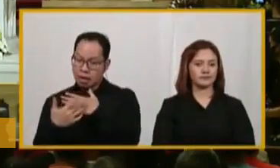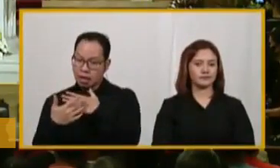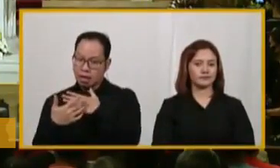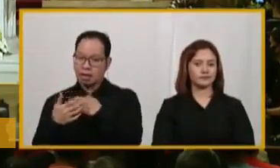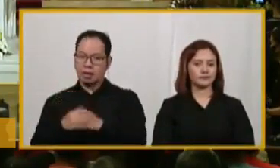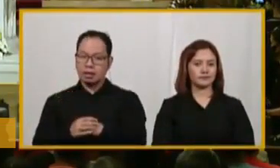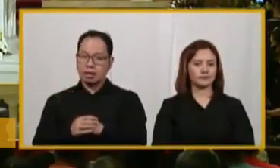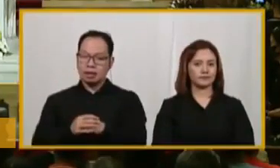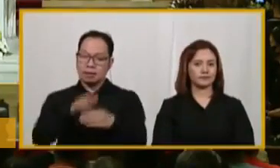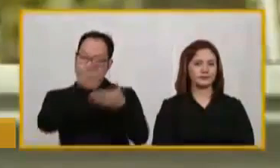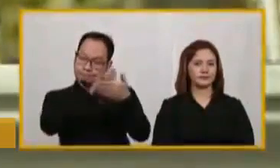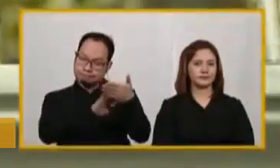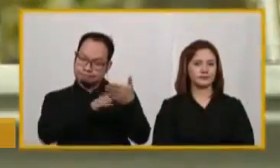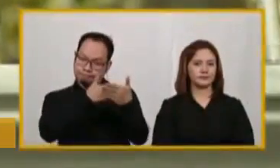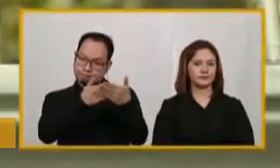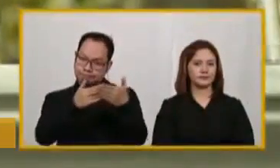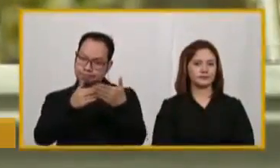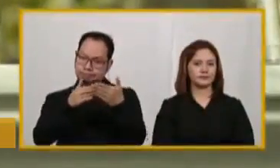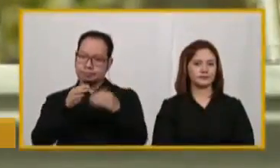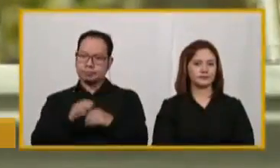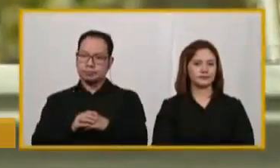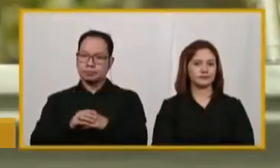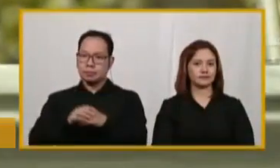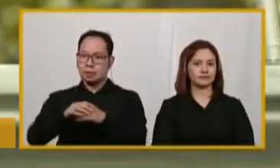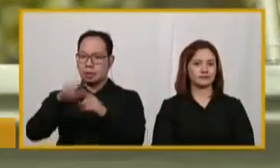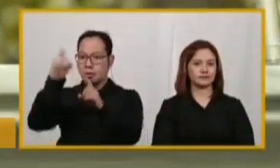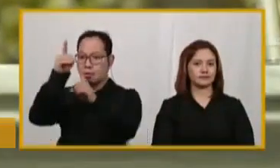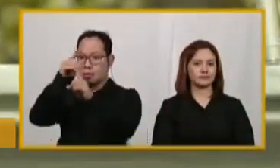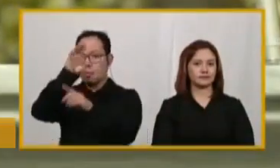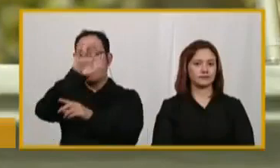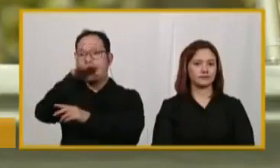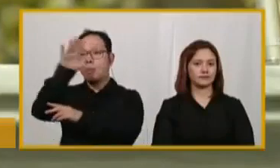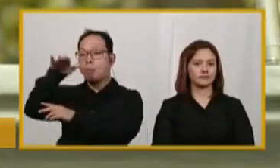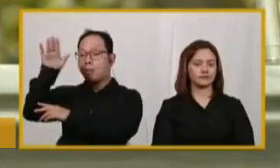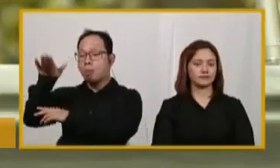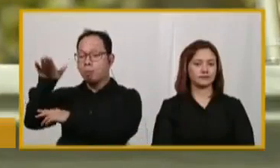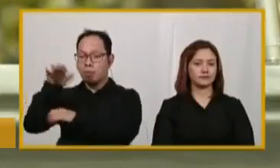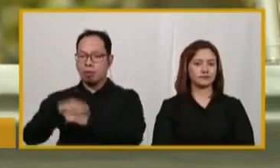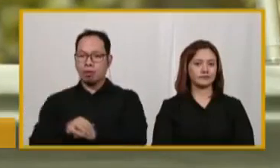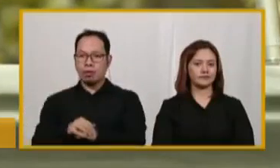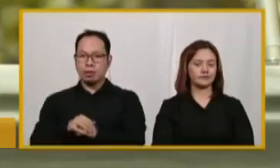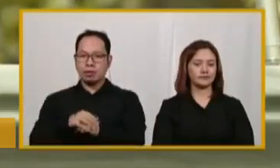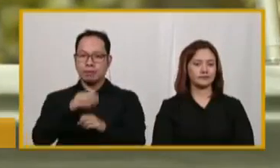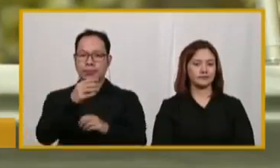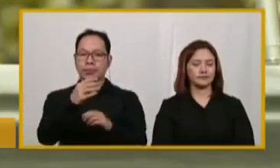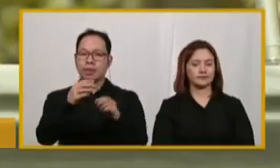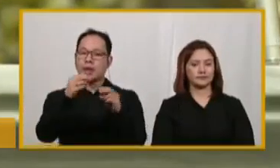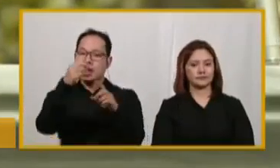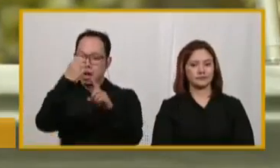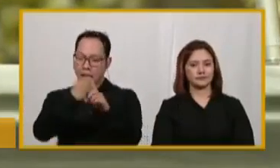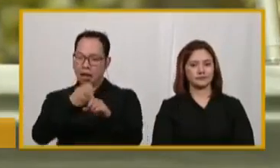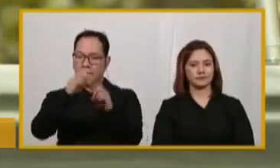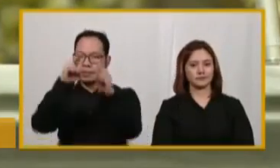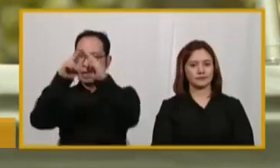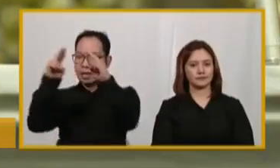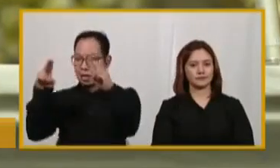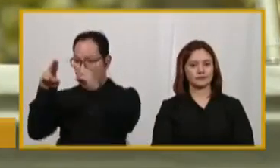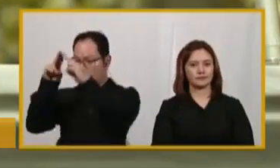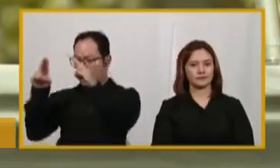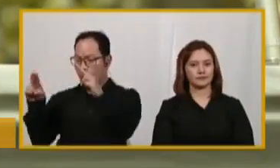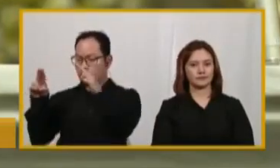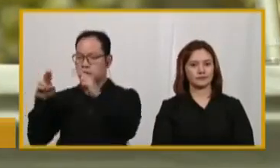and apply it to the two doorposts and the lintel of every house in